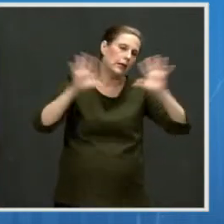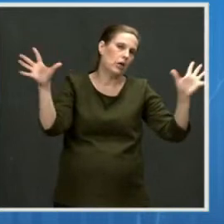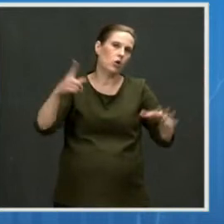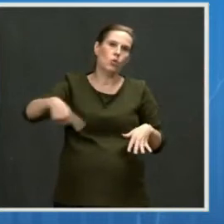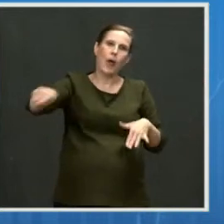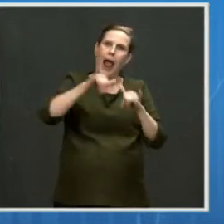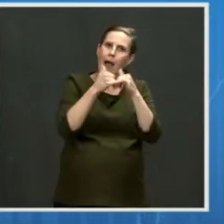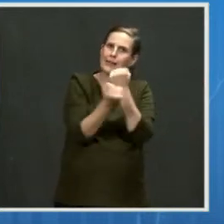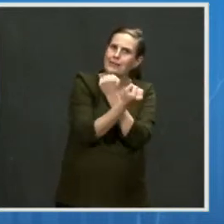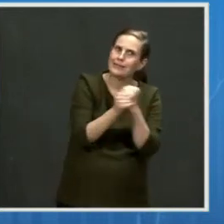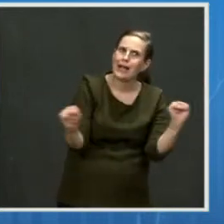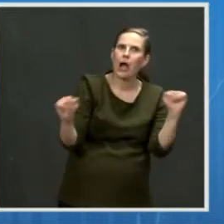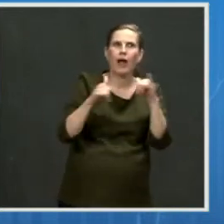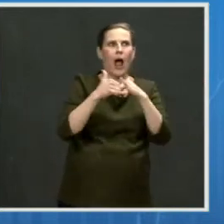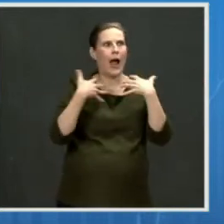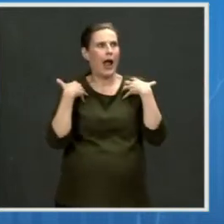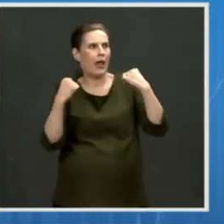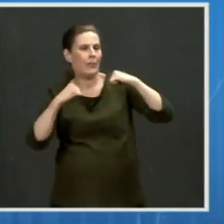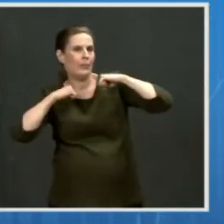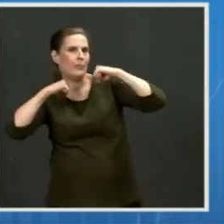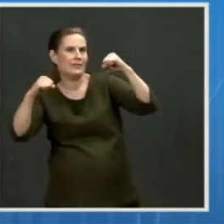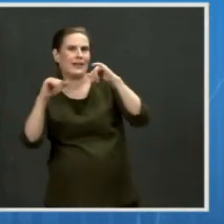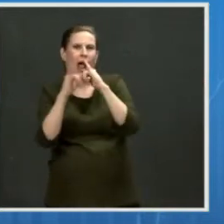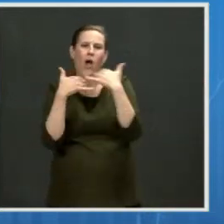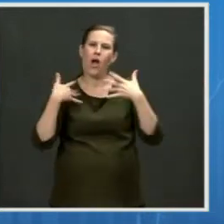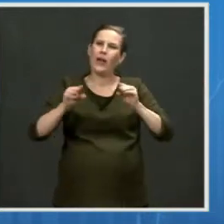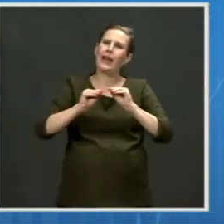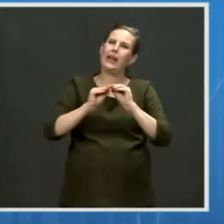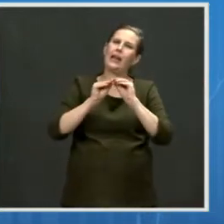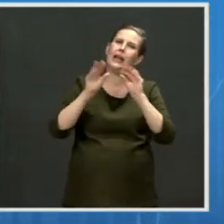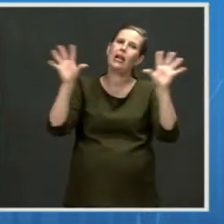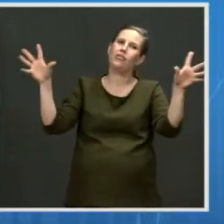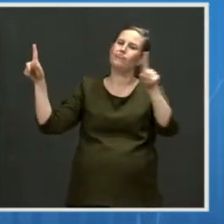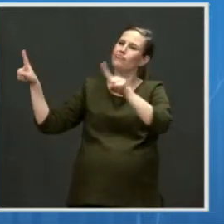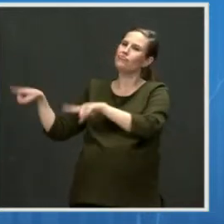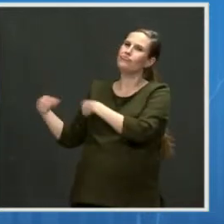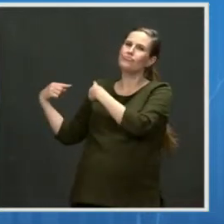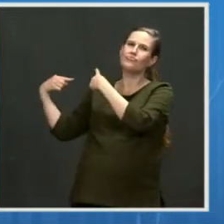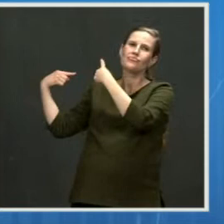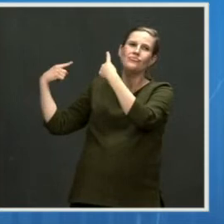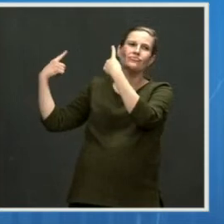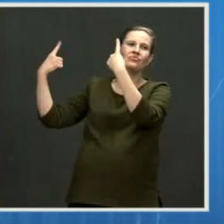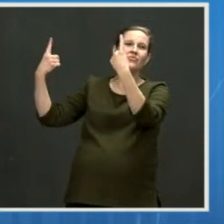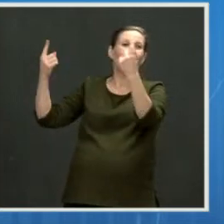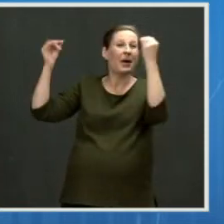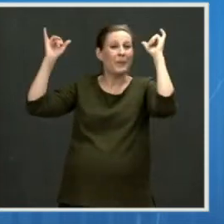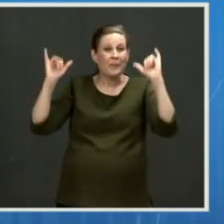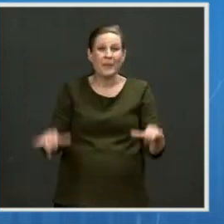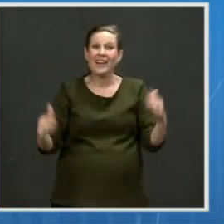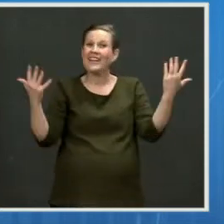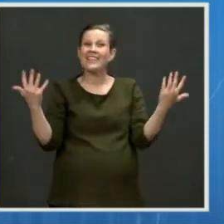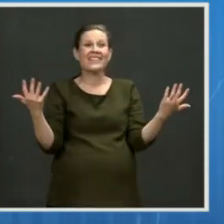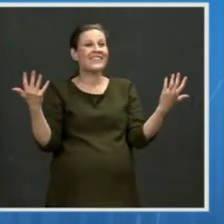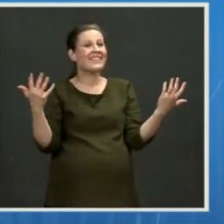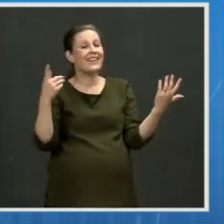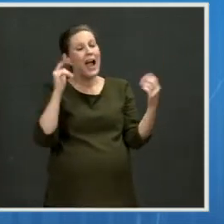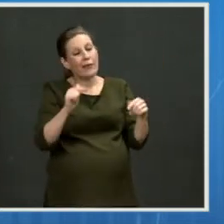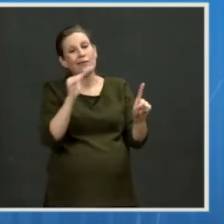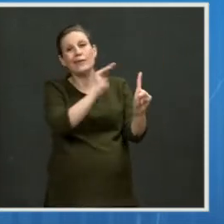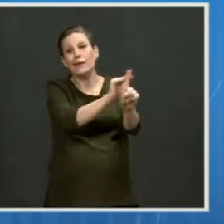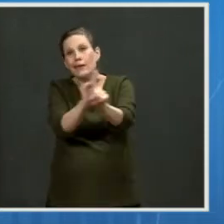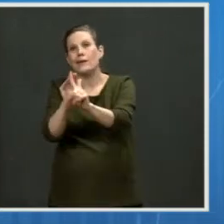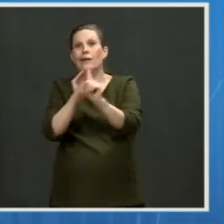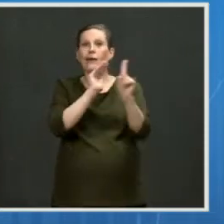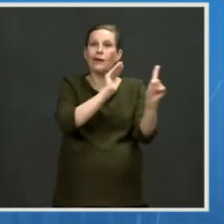how people can remain safe in these settings. And we continue to articulate in these press conferences and others the importance of